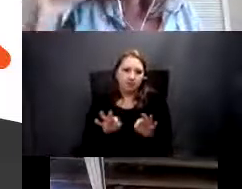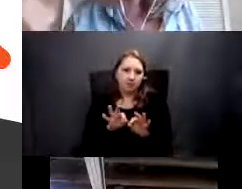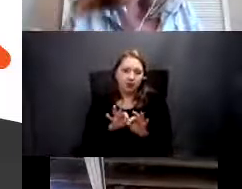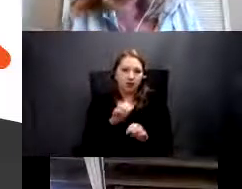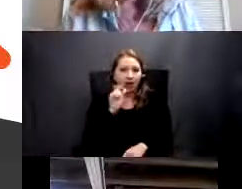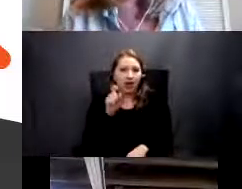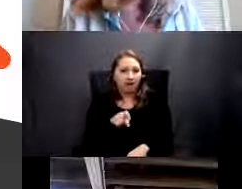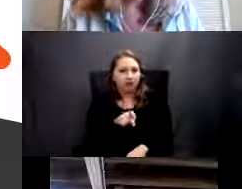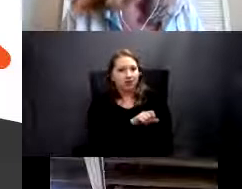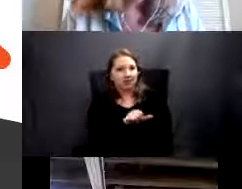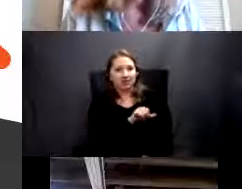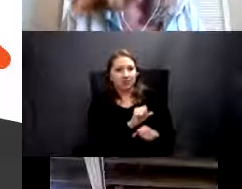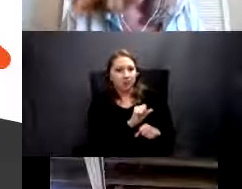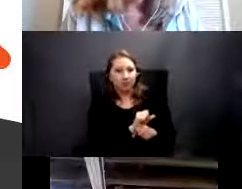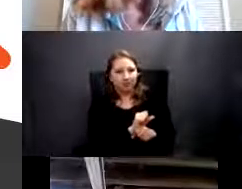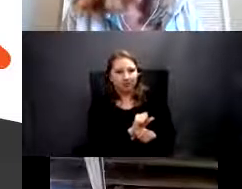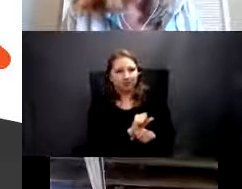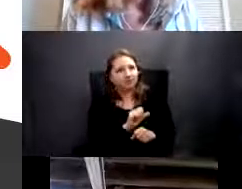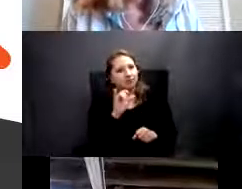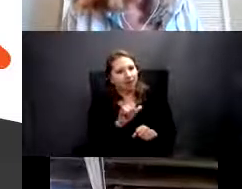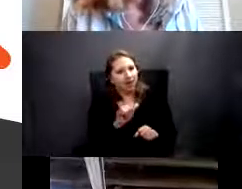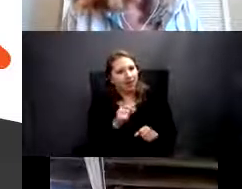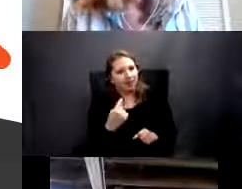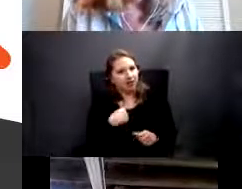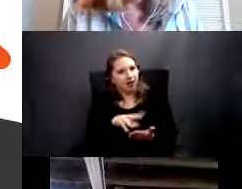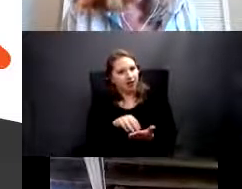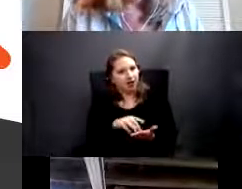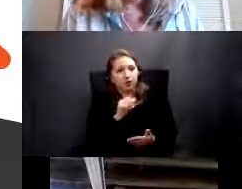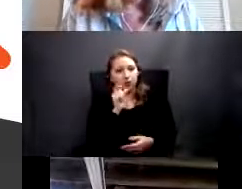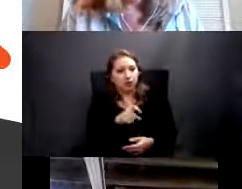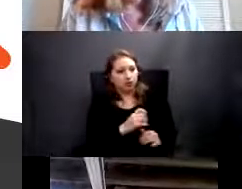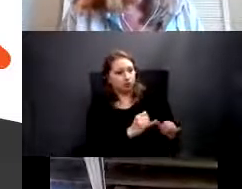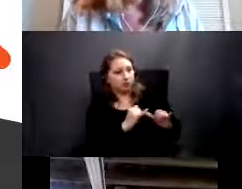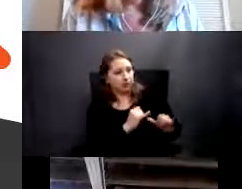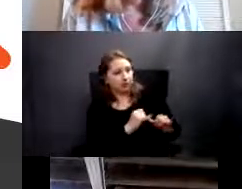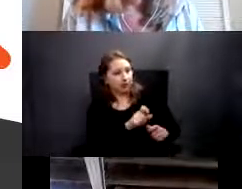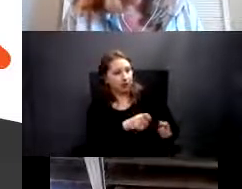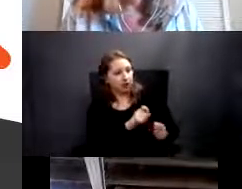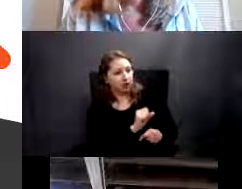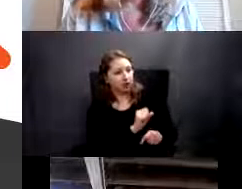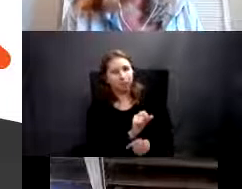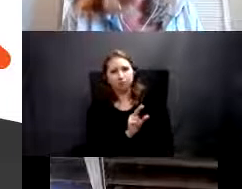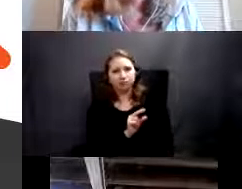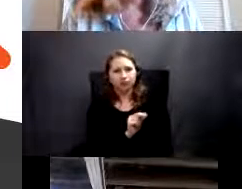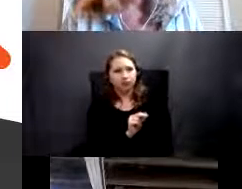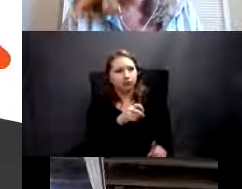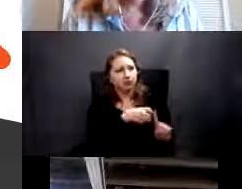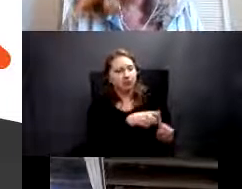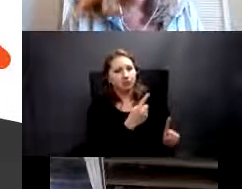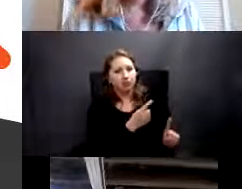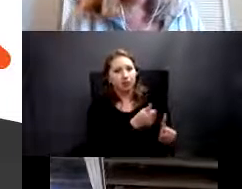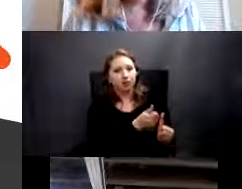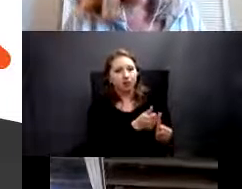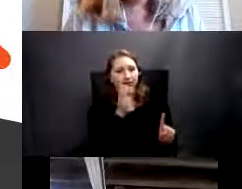same work, is what the biggest thing I've learned. They don't have to do the same thing. Just someone that will listen and empathize